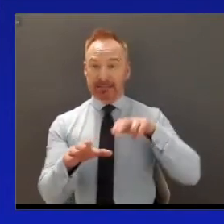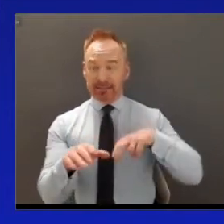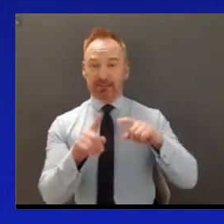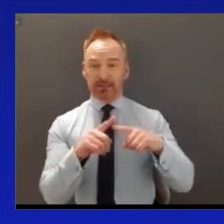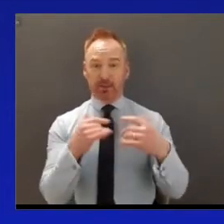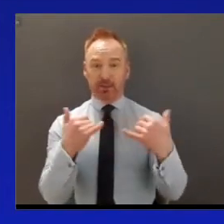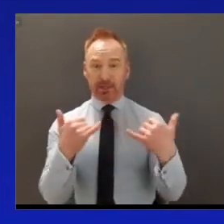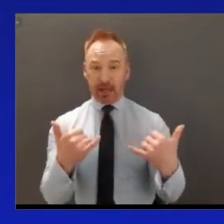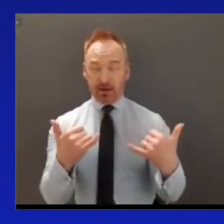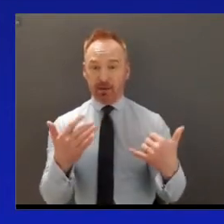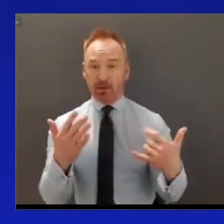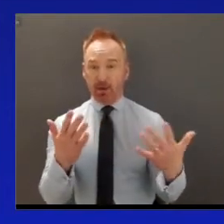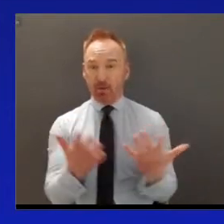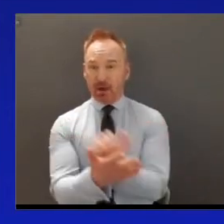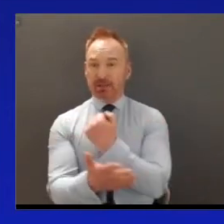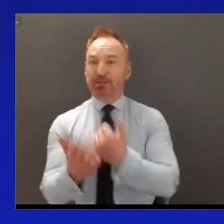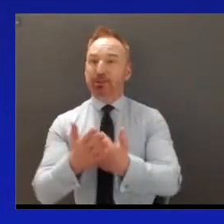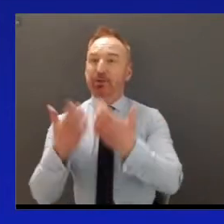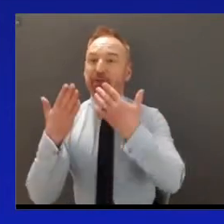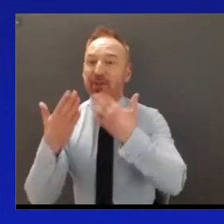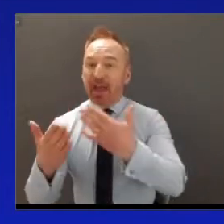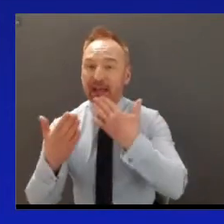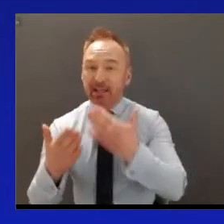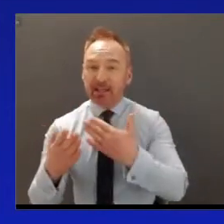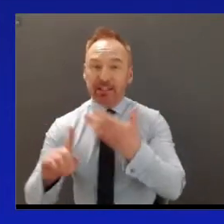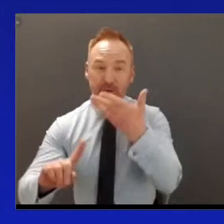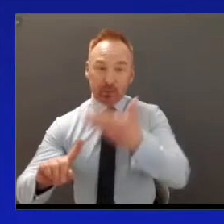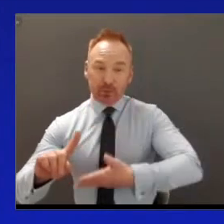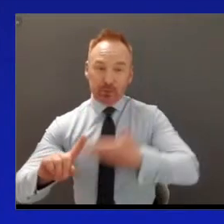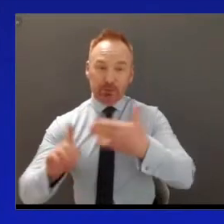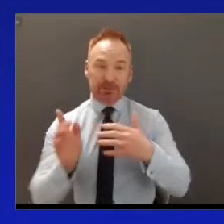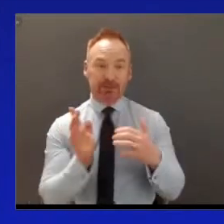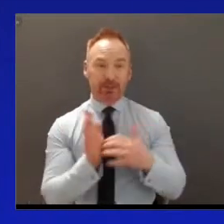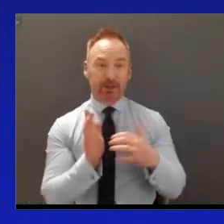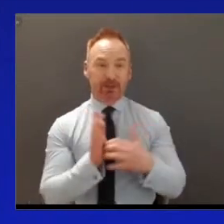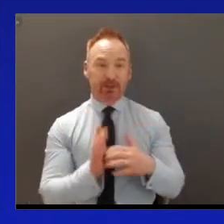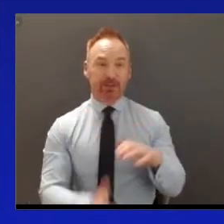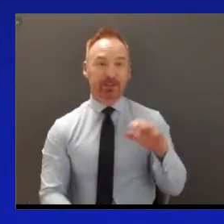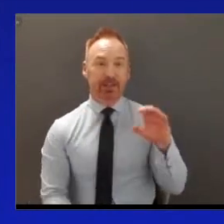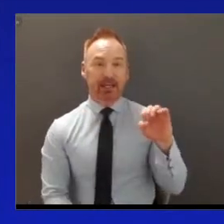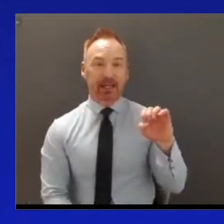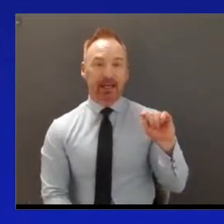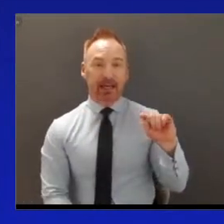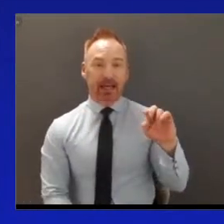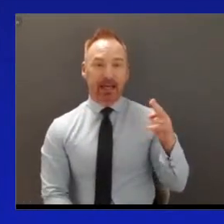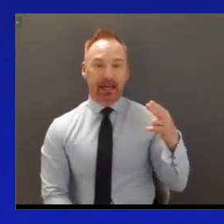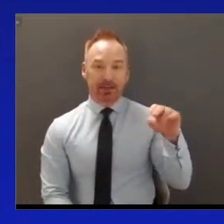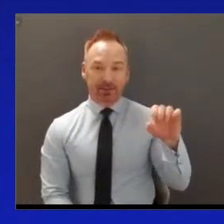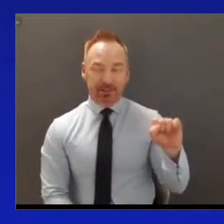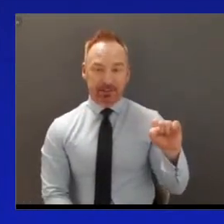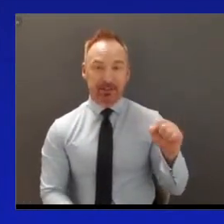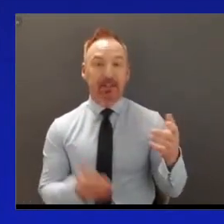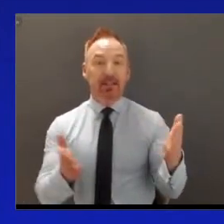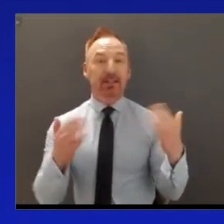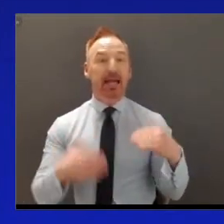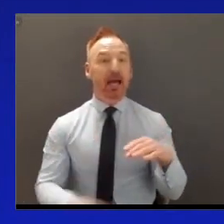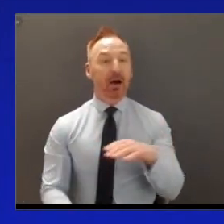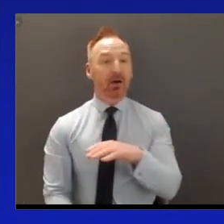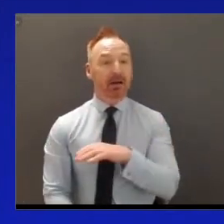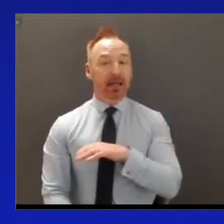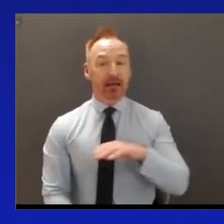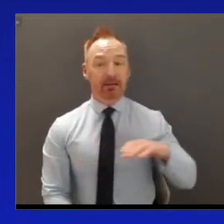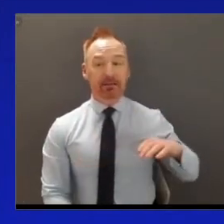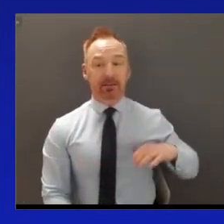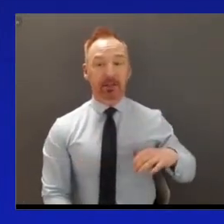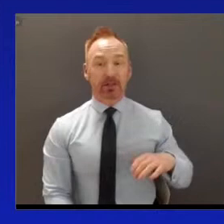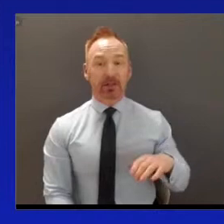his thanks for the work that you've been doing in the city. And Councillor Moffat is next,